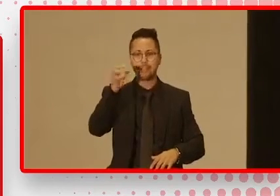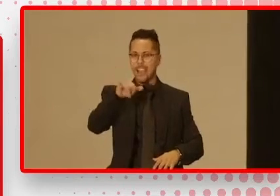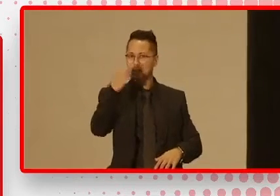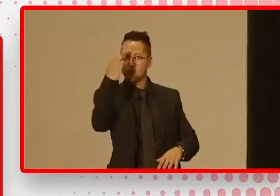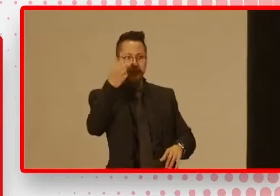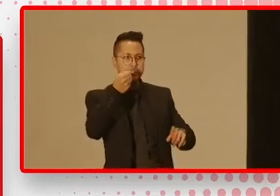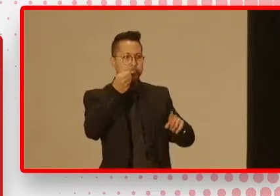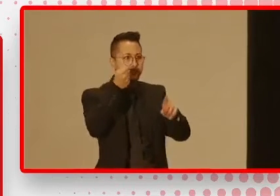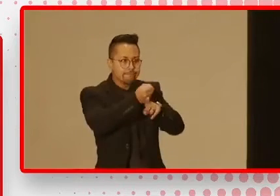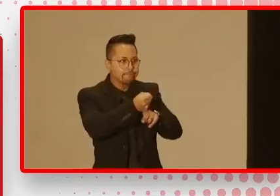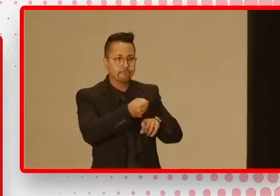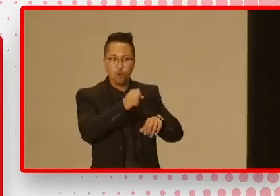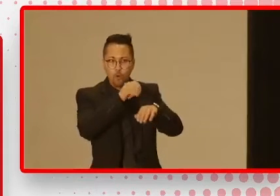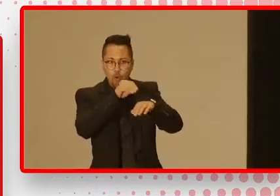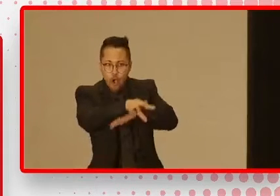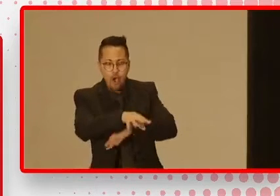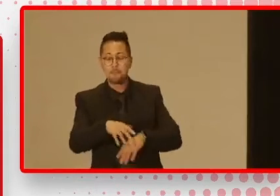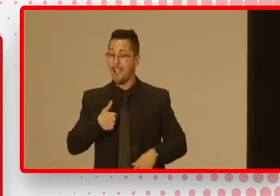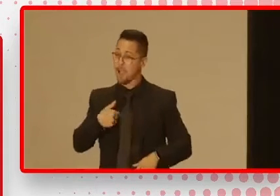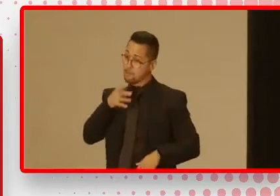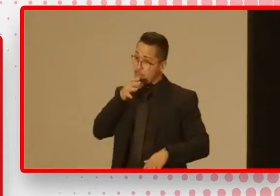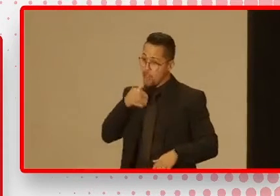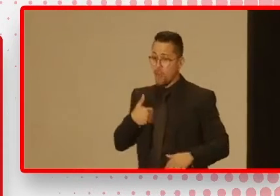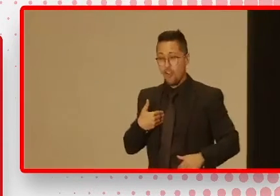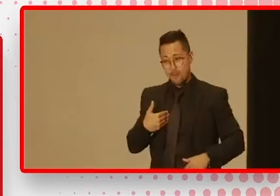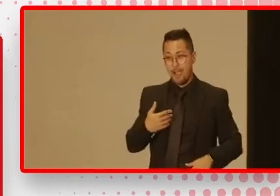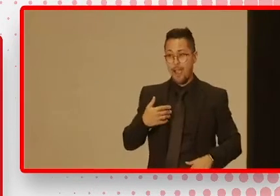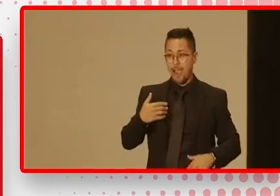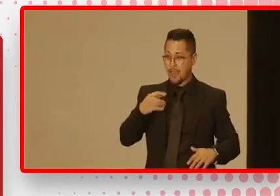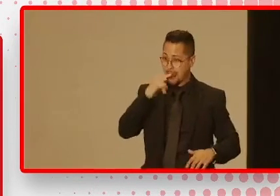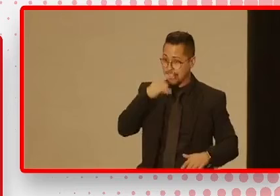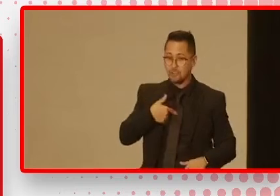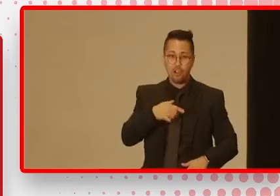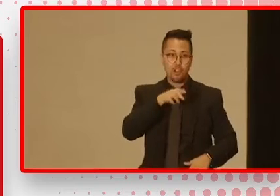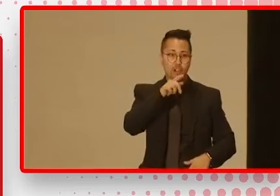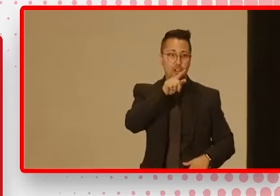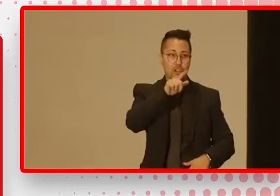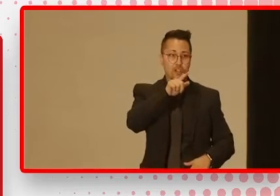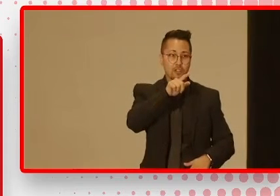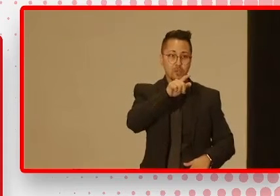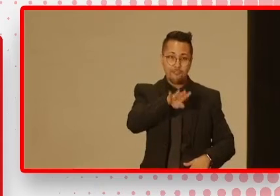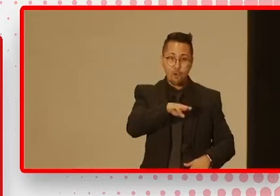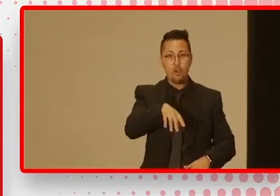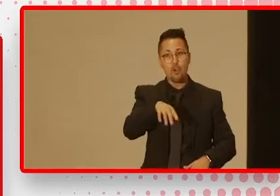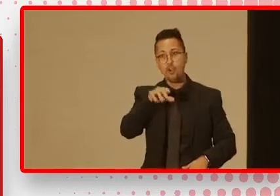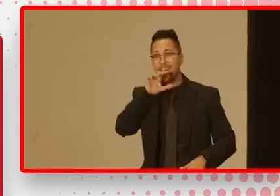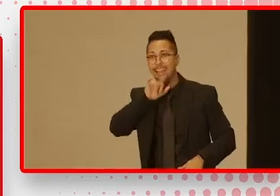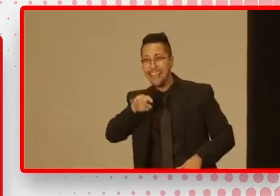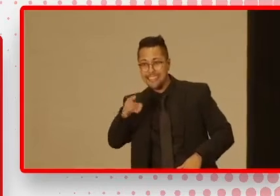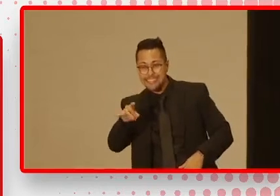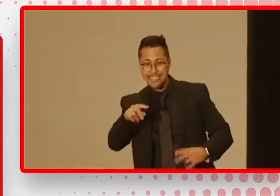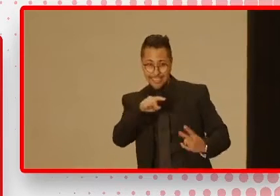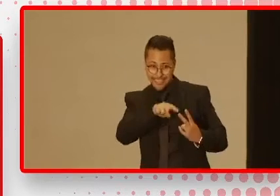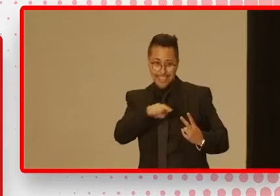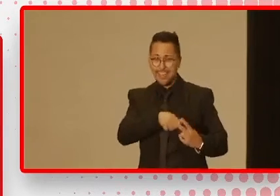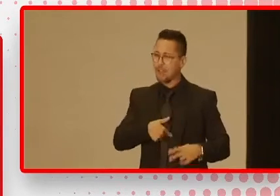they're not young, they're 28, 24, and 18, and I'm constantly on them about their communication, because it's